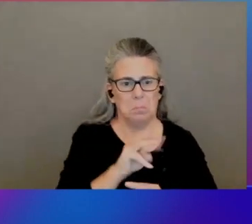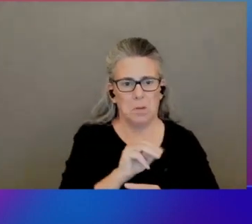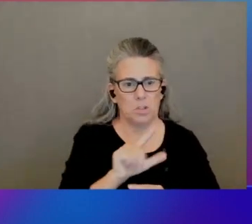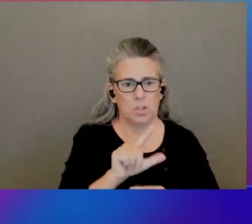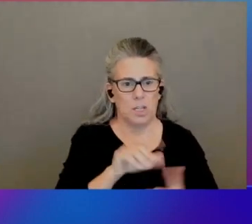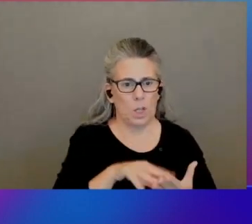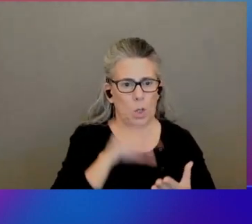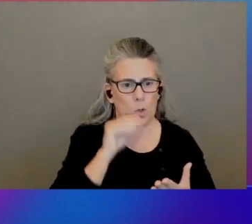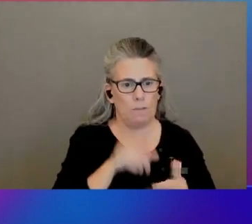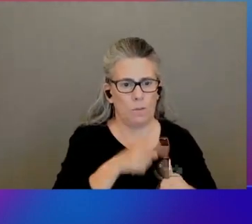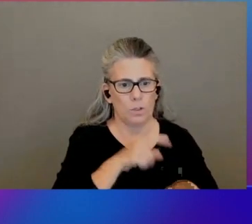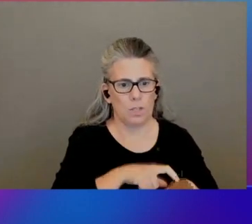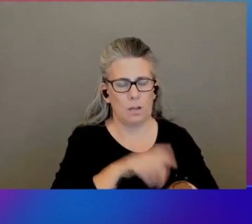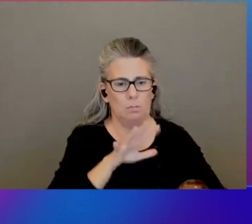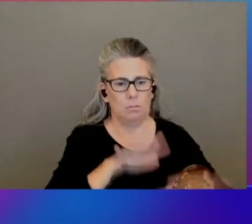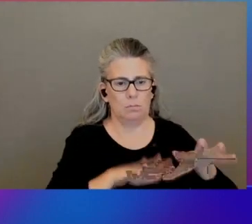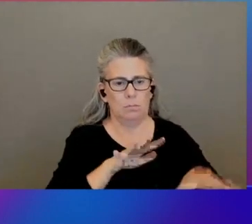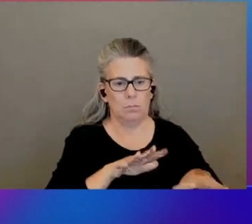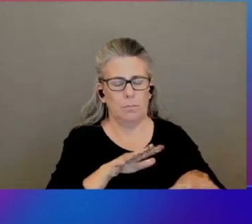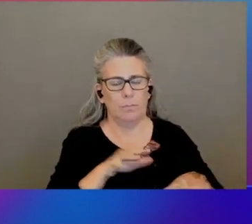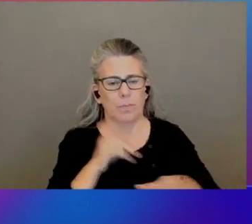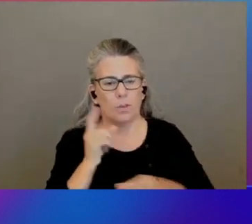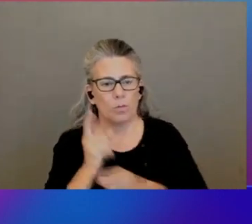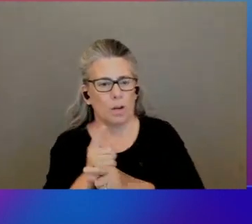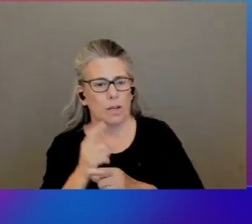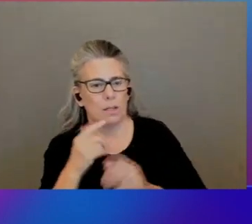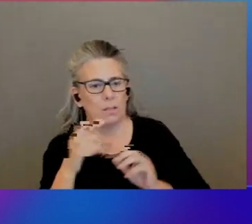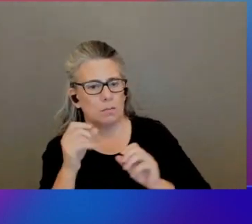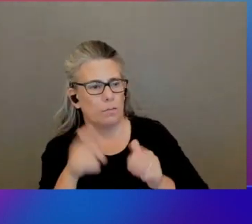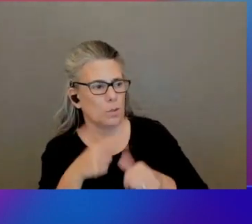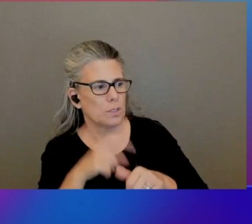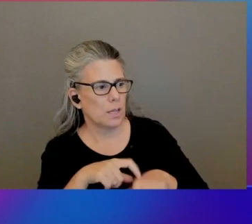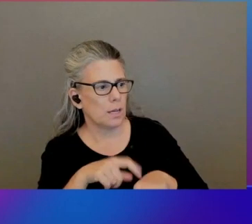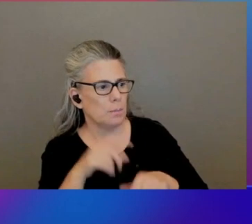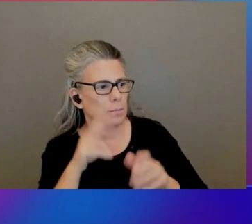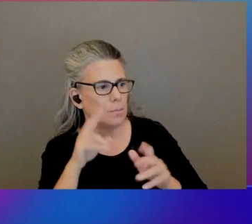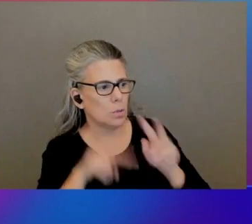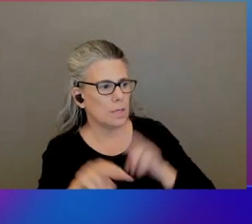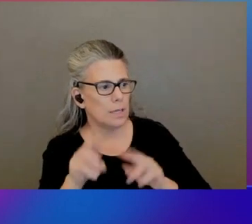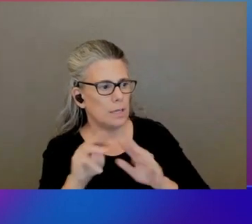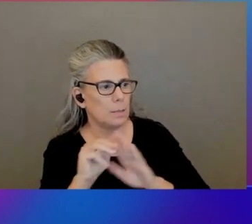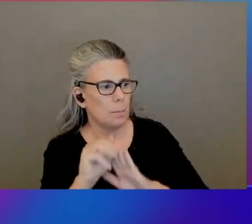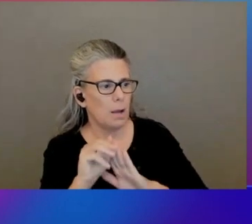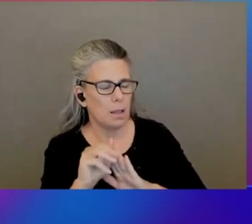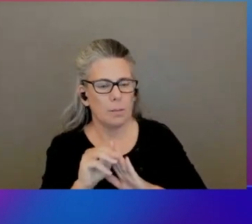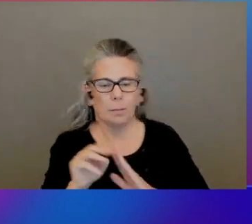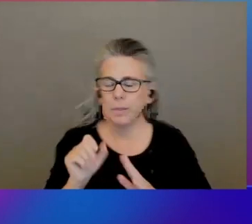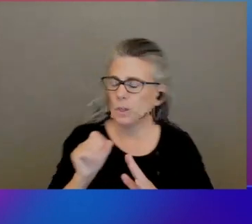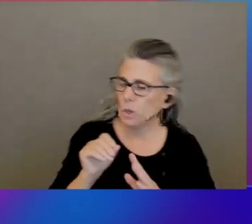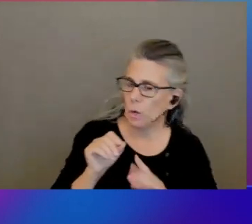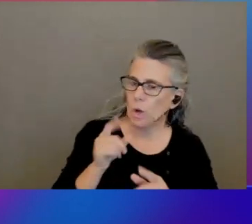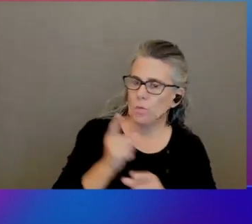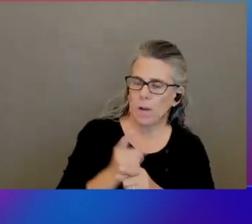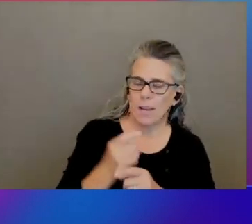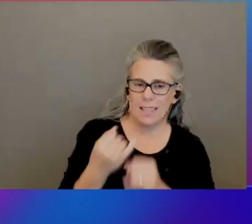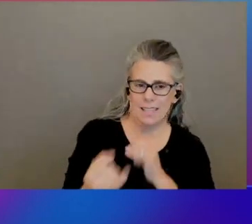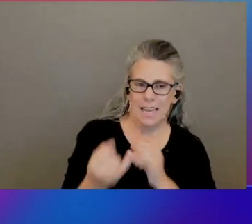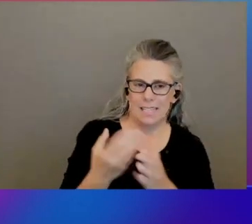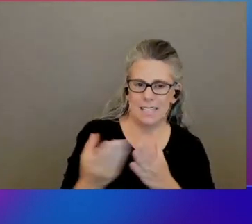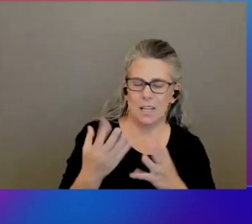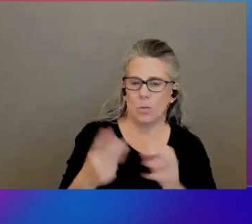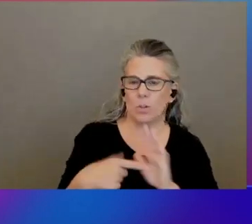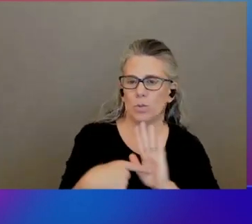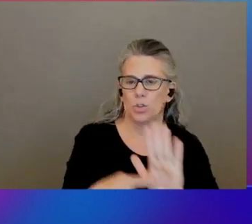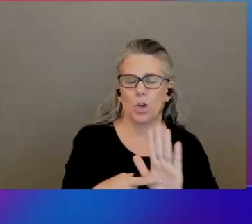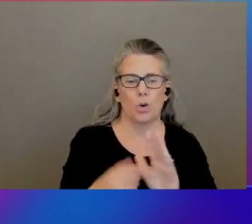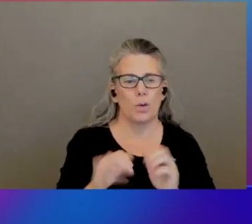Exactly. And finally, the very last thing that I want to show today is the collaboration feature,